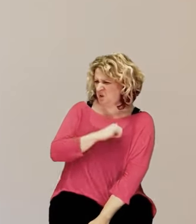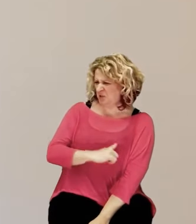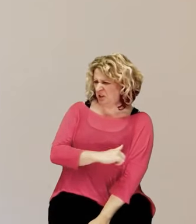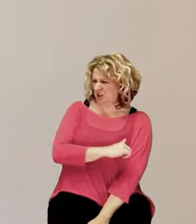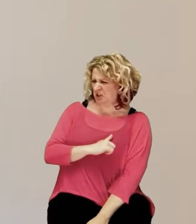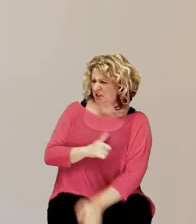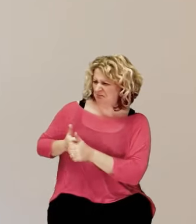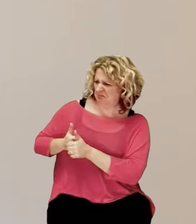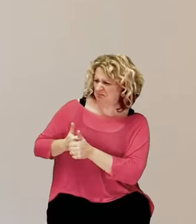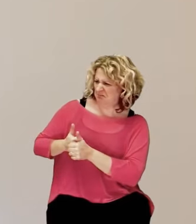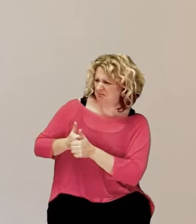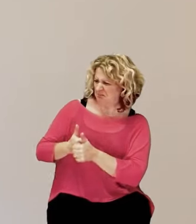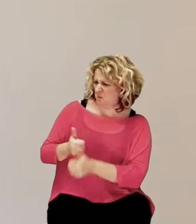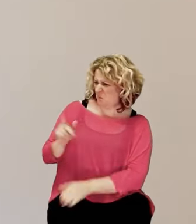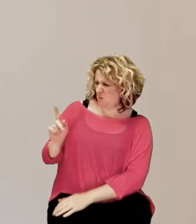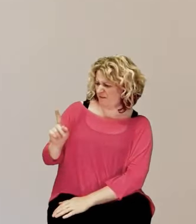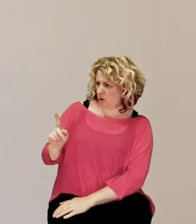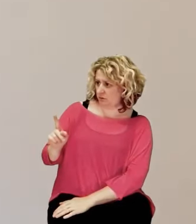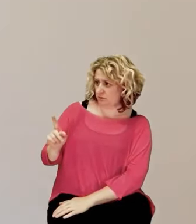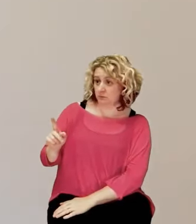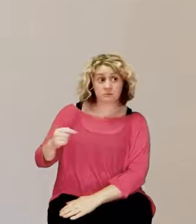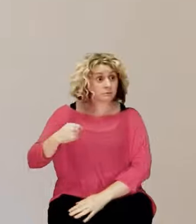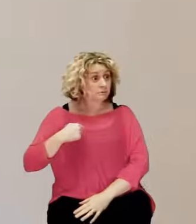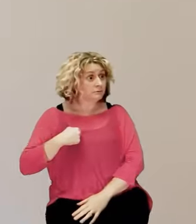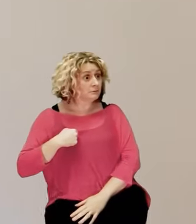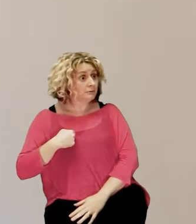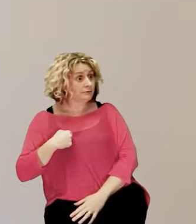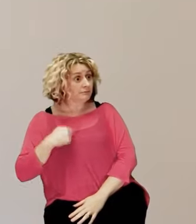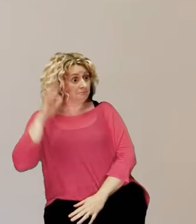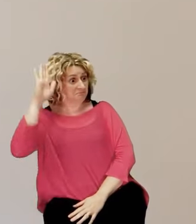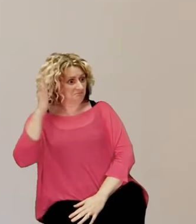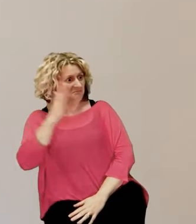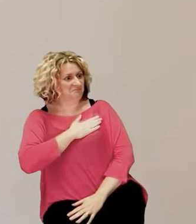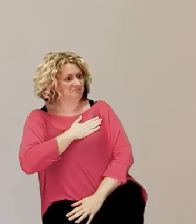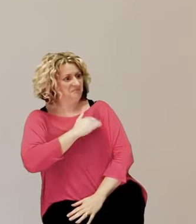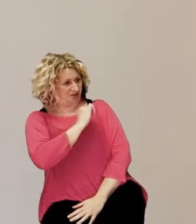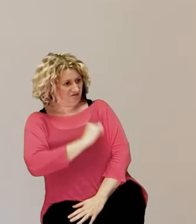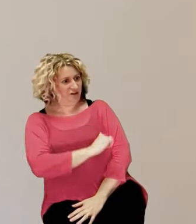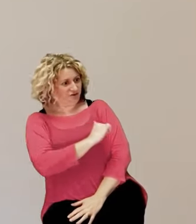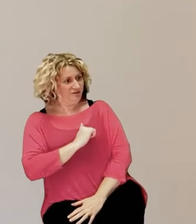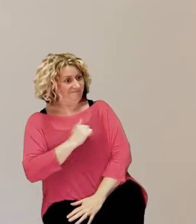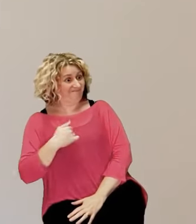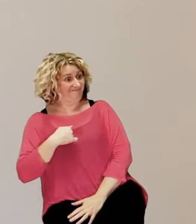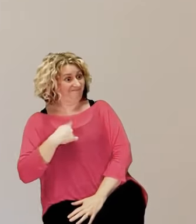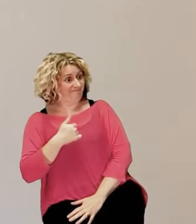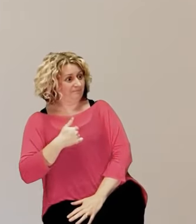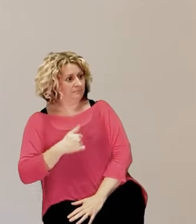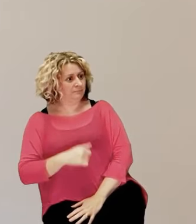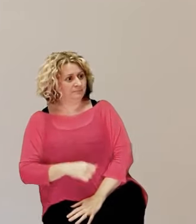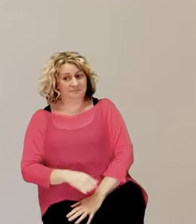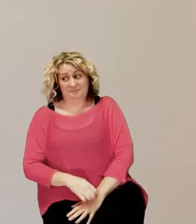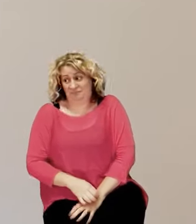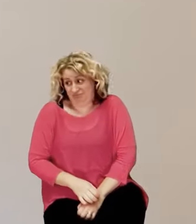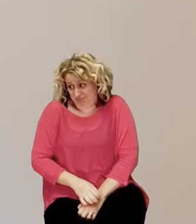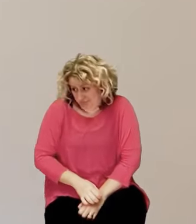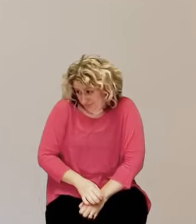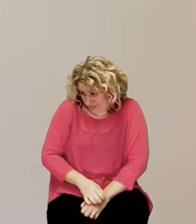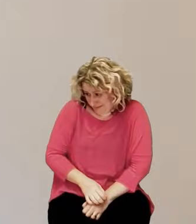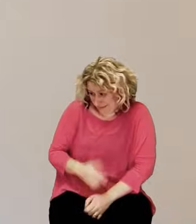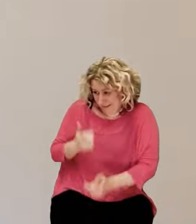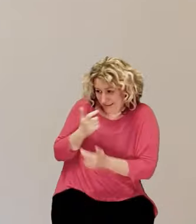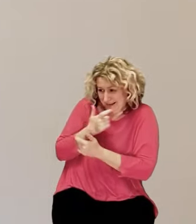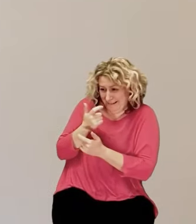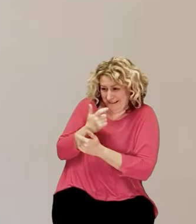he said, because I'm a Christian. And he was really earnest. And somebody laughed at him. But they didn't laugh to make